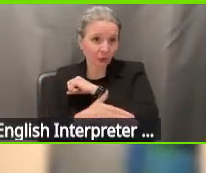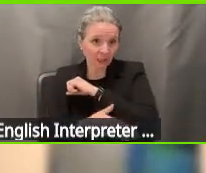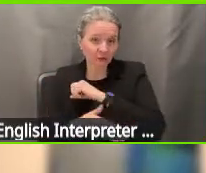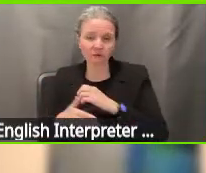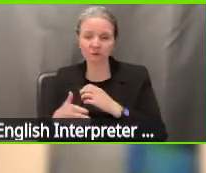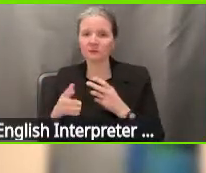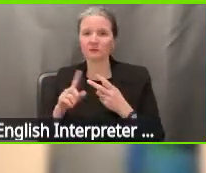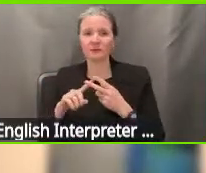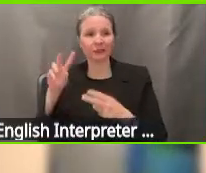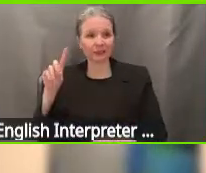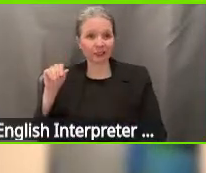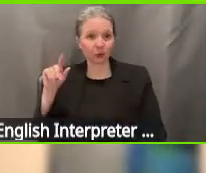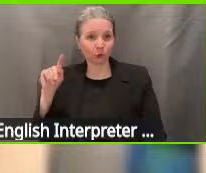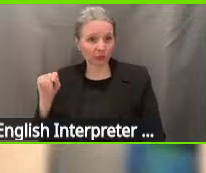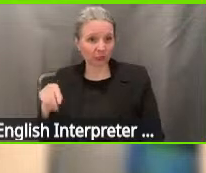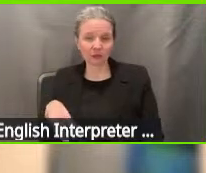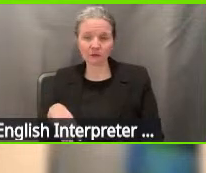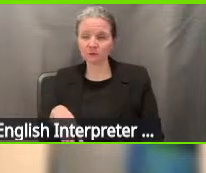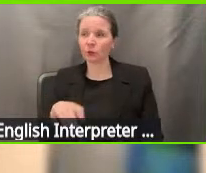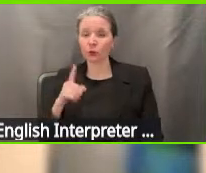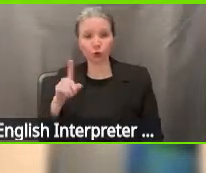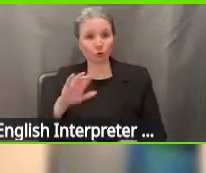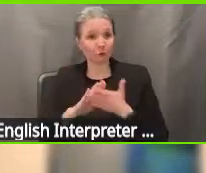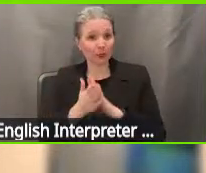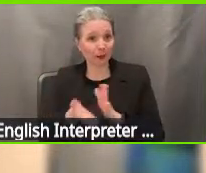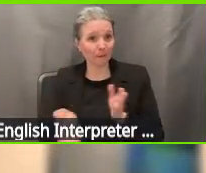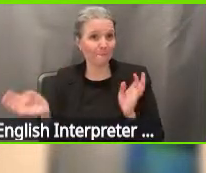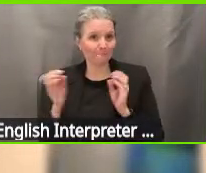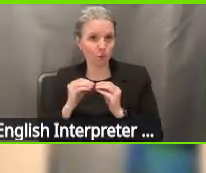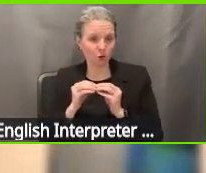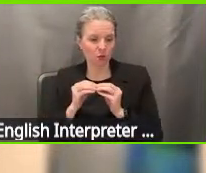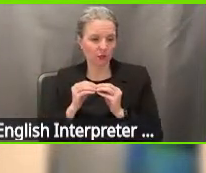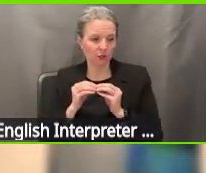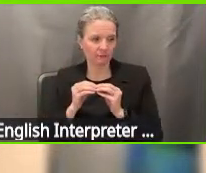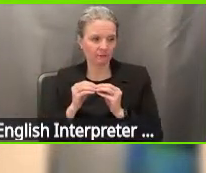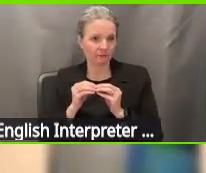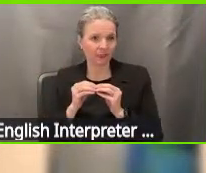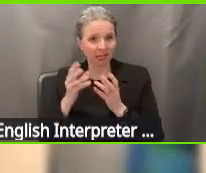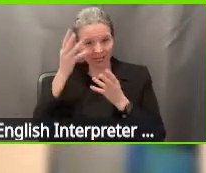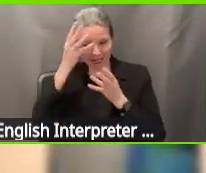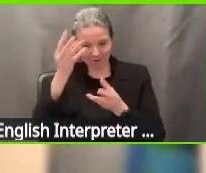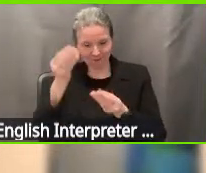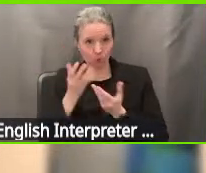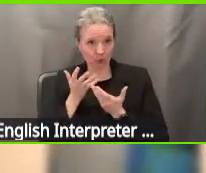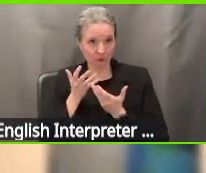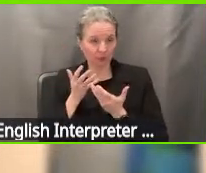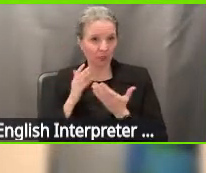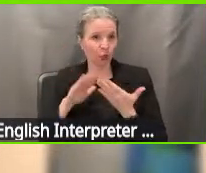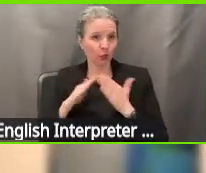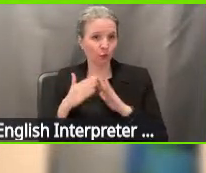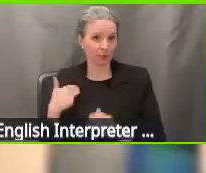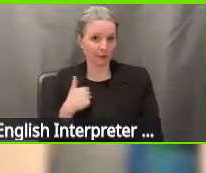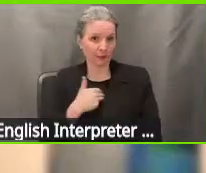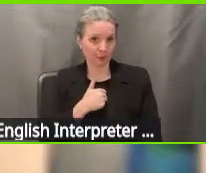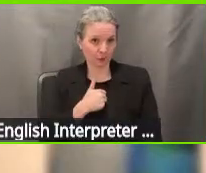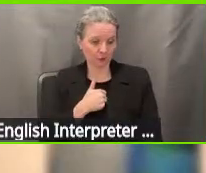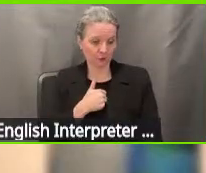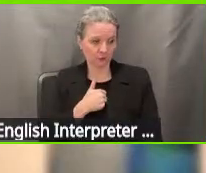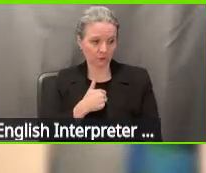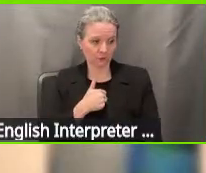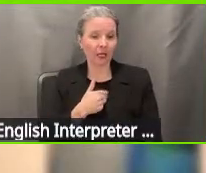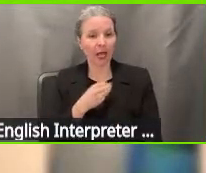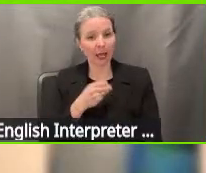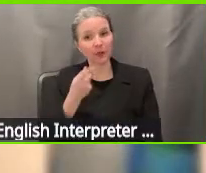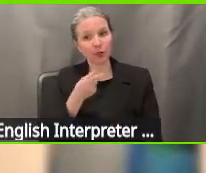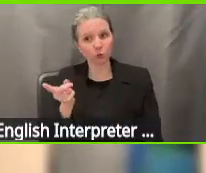the DOTs, that you have become a more informed community member, and that